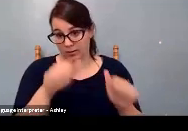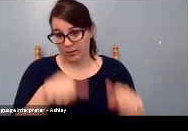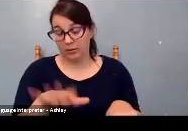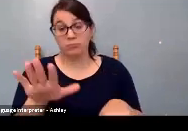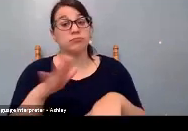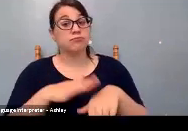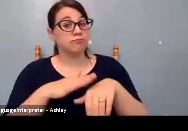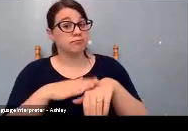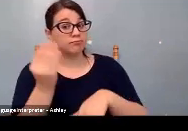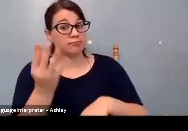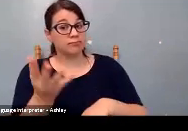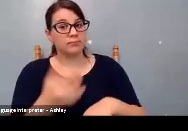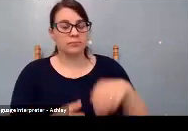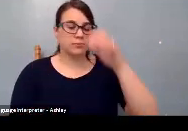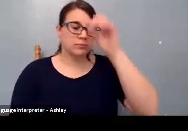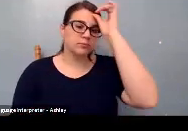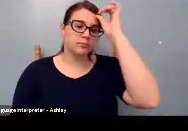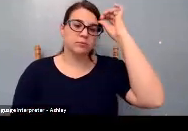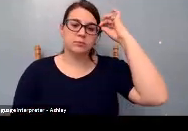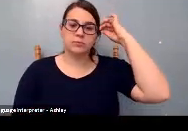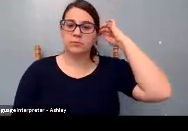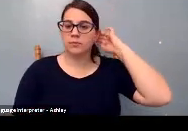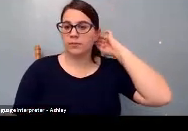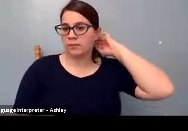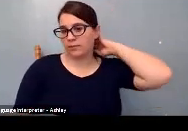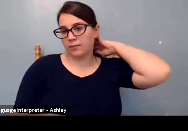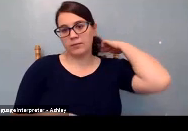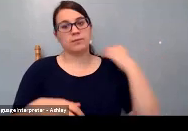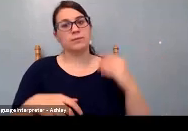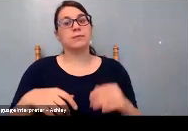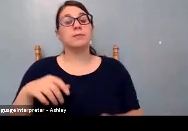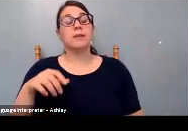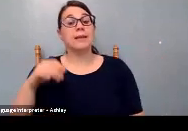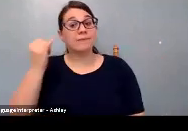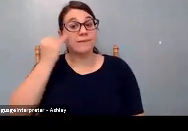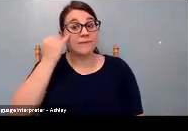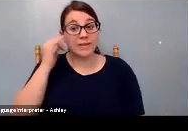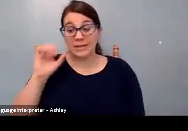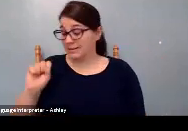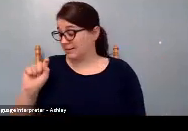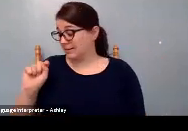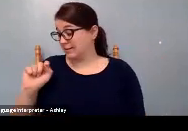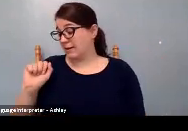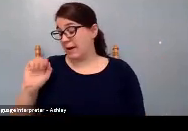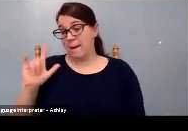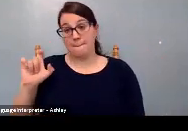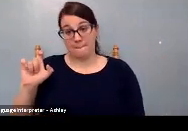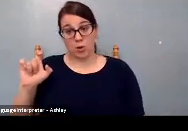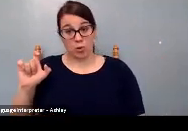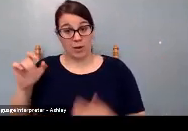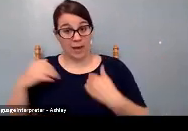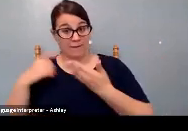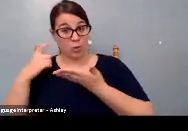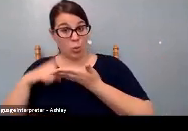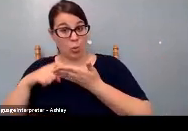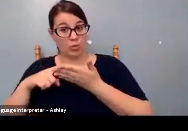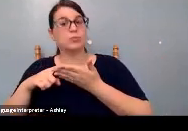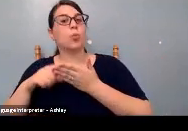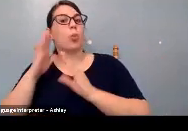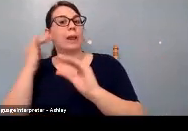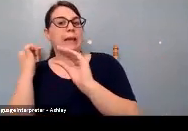this, that notices from Stable will come to you from their email